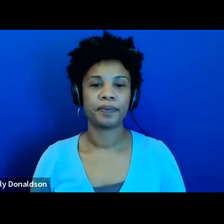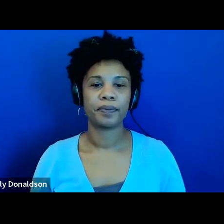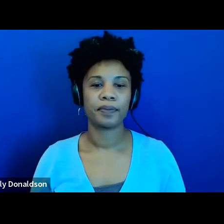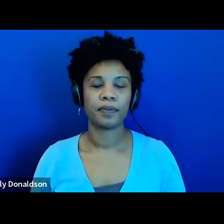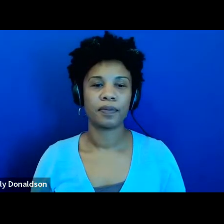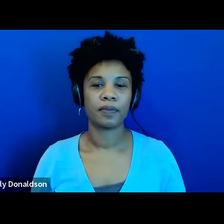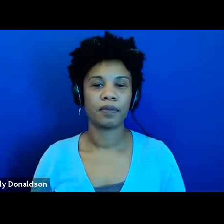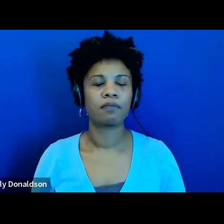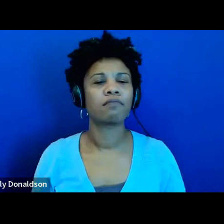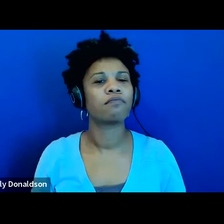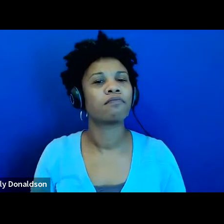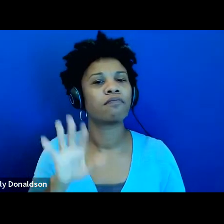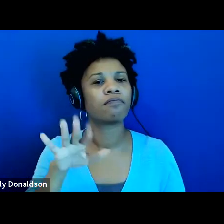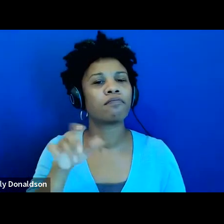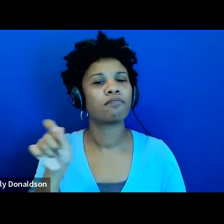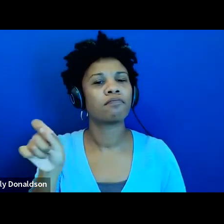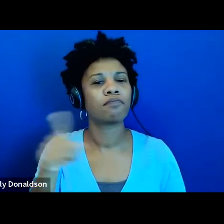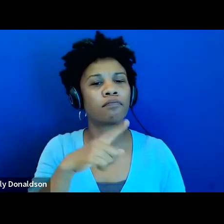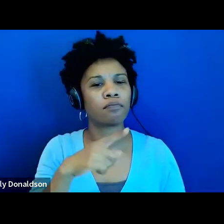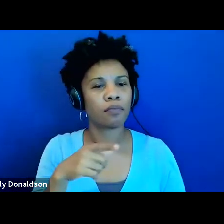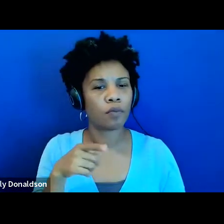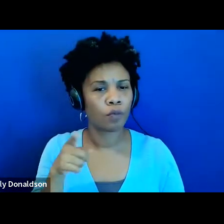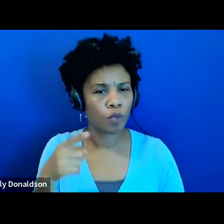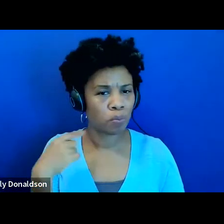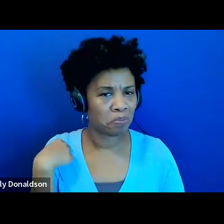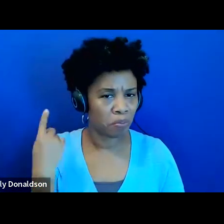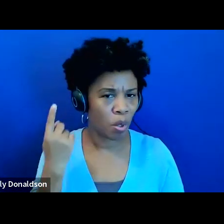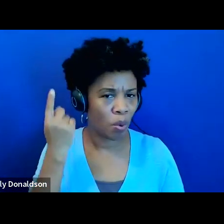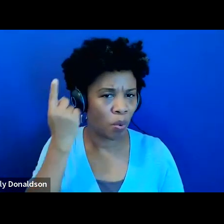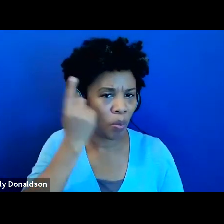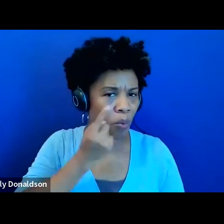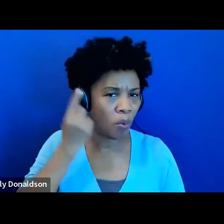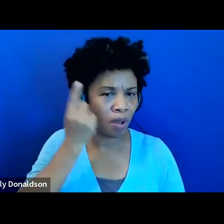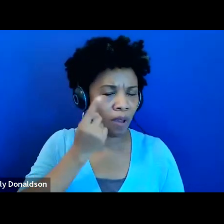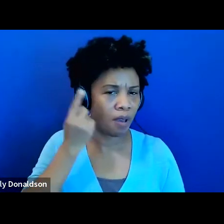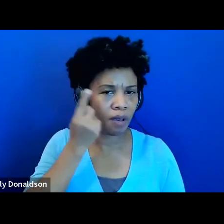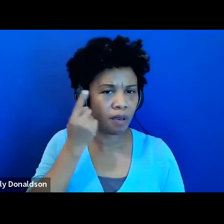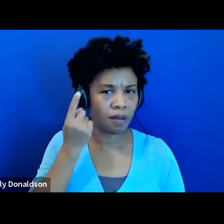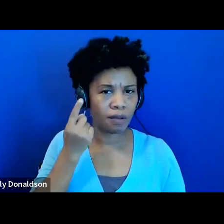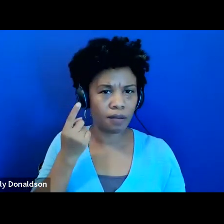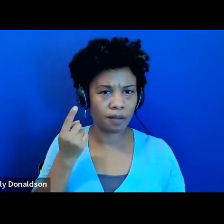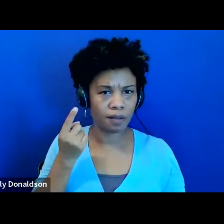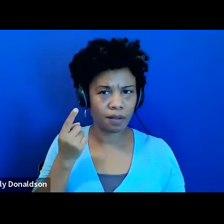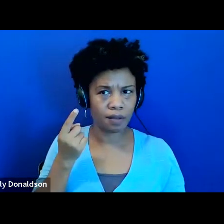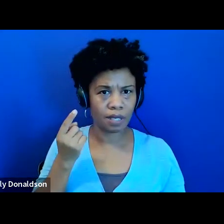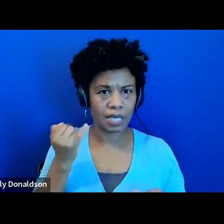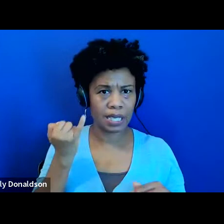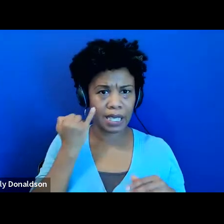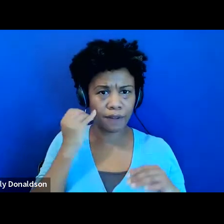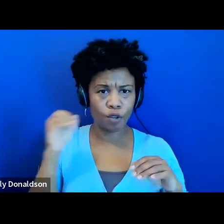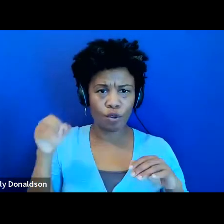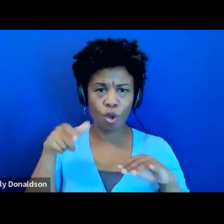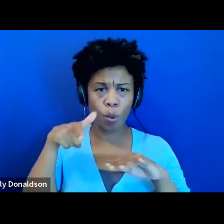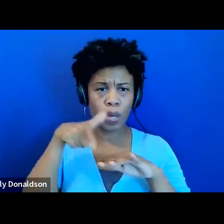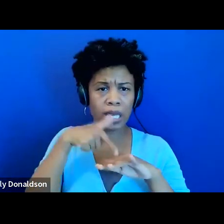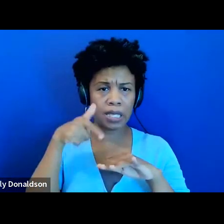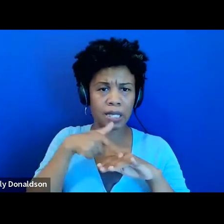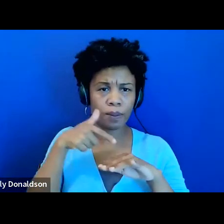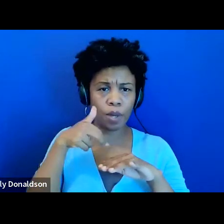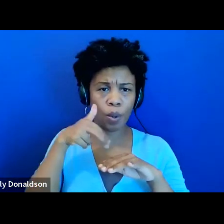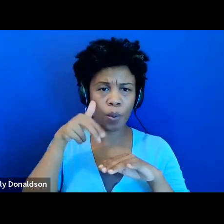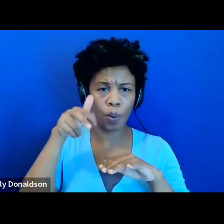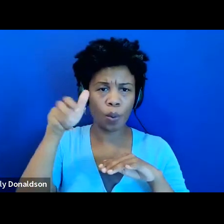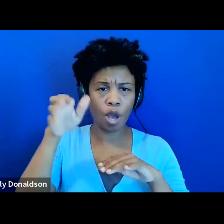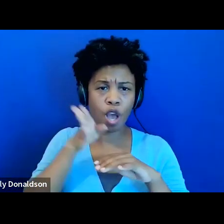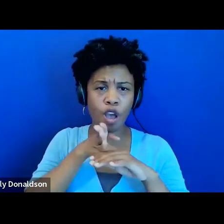Have you ever wondered how long it takes to walk across the ocean without a pair of slippers? Only Jesus